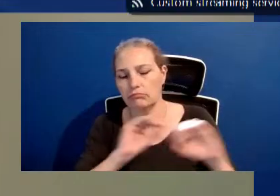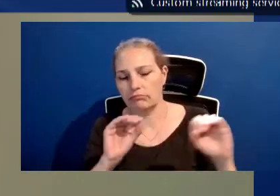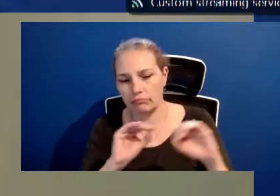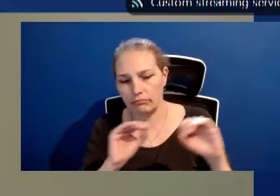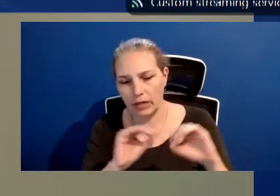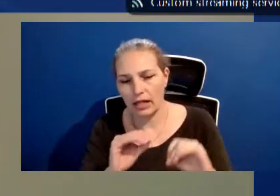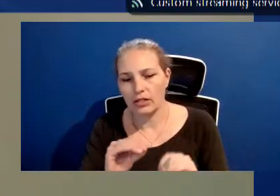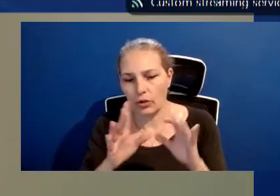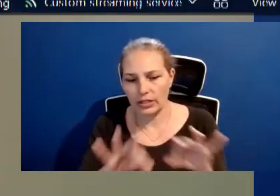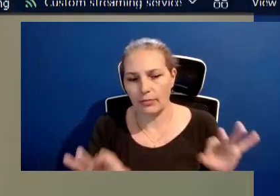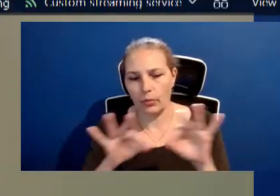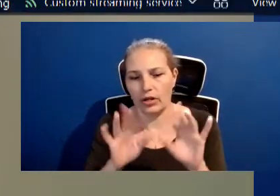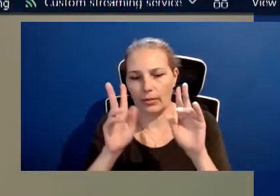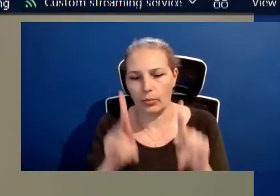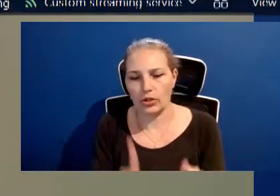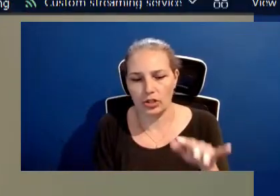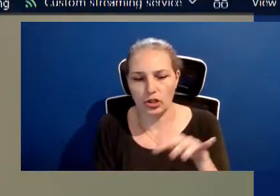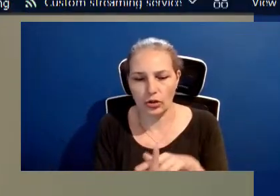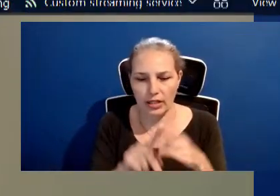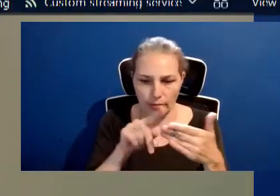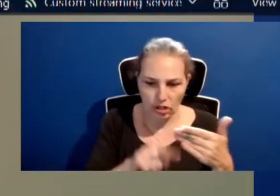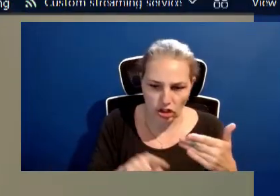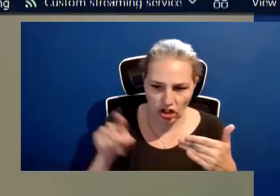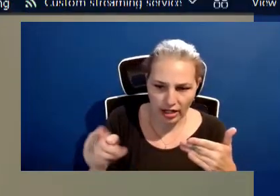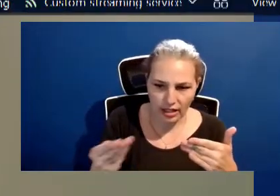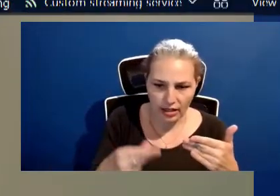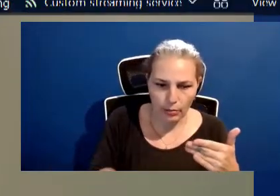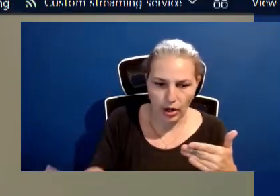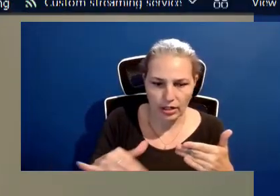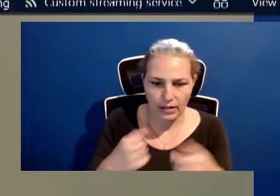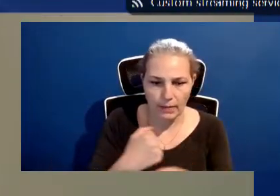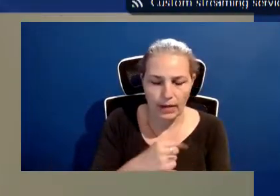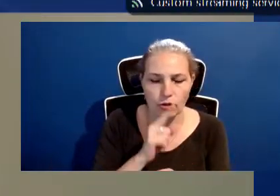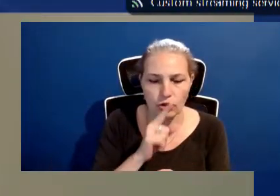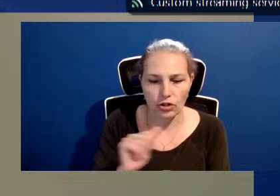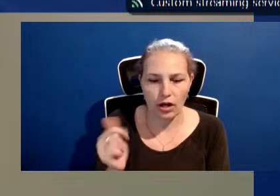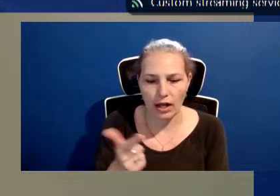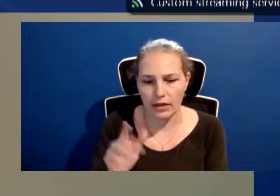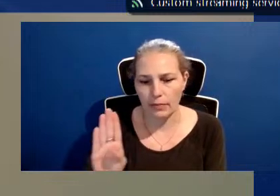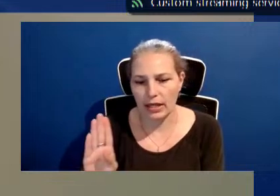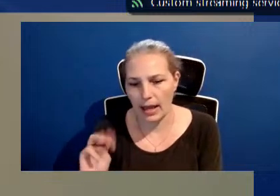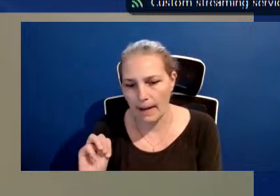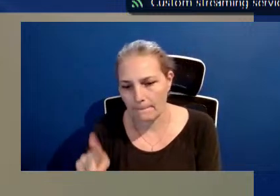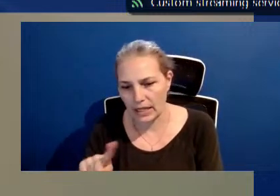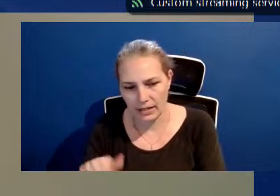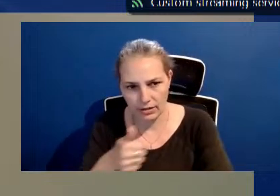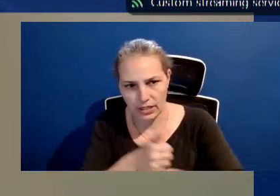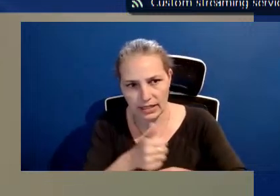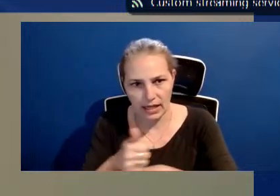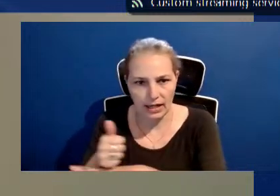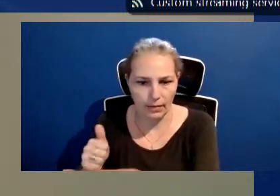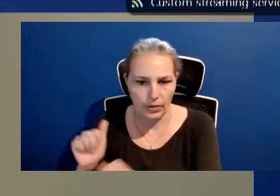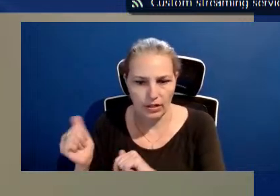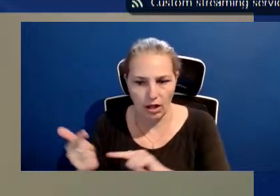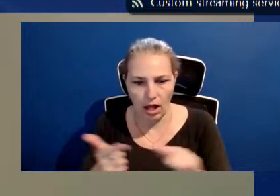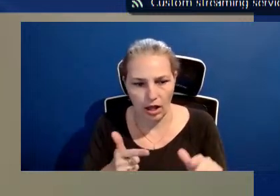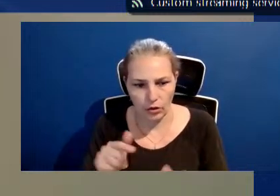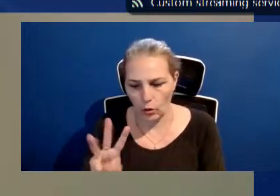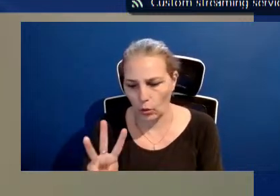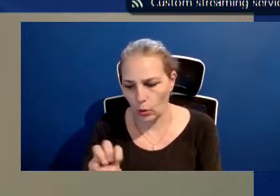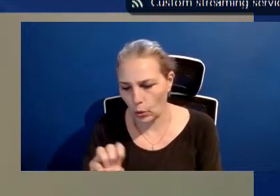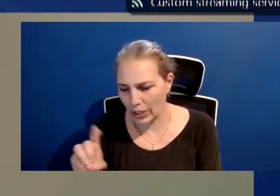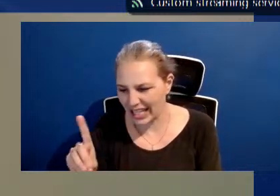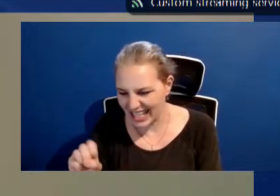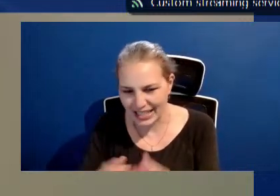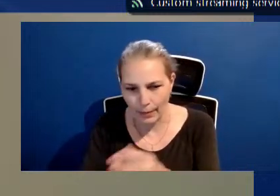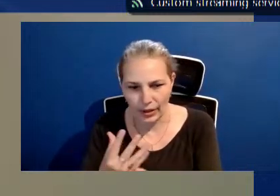checking up on the property just to make sure that those BMPs especially are in place and that weeds are under control and